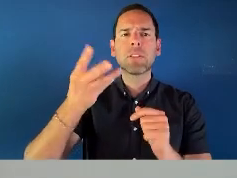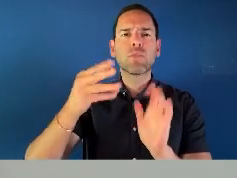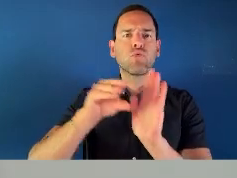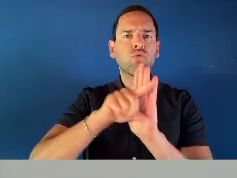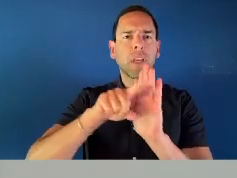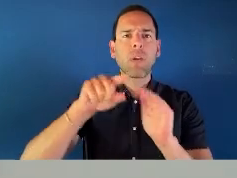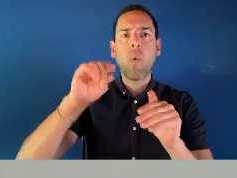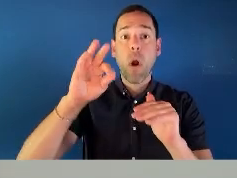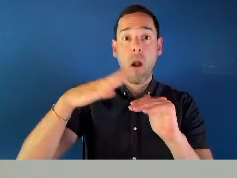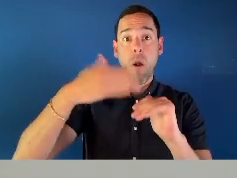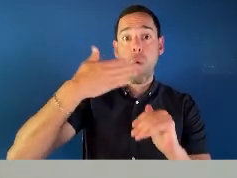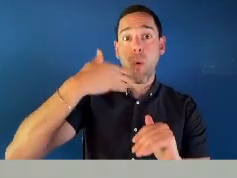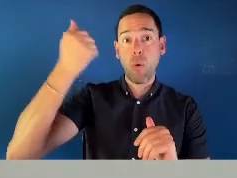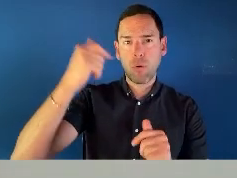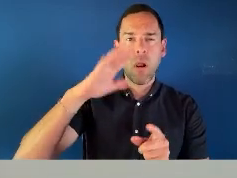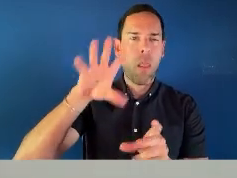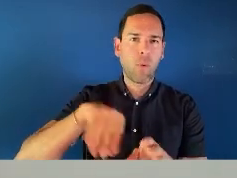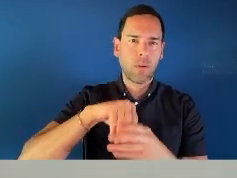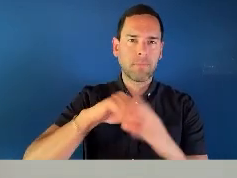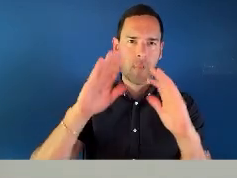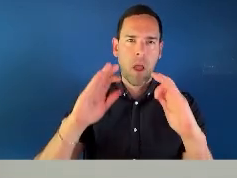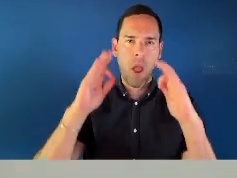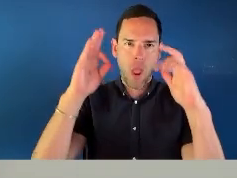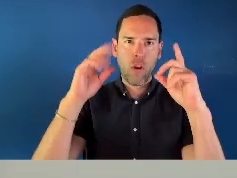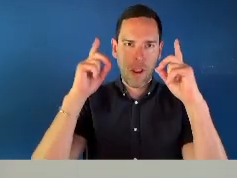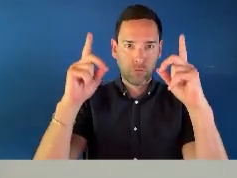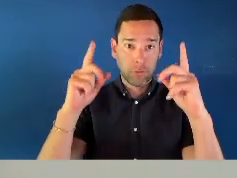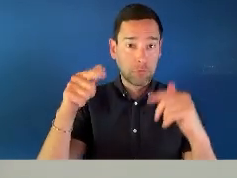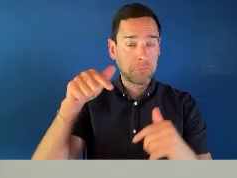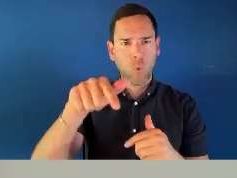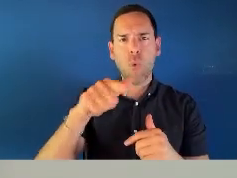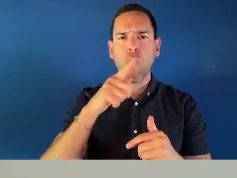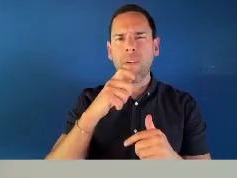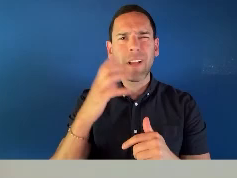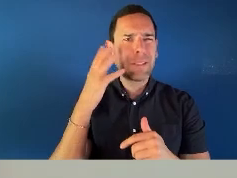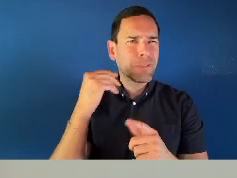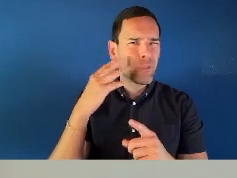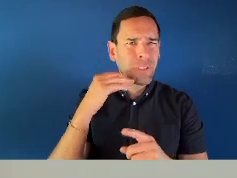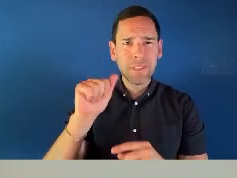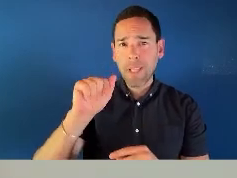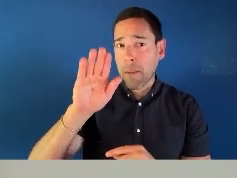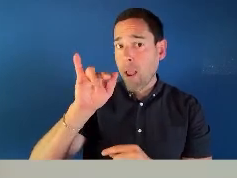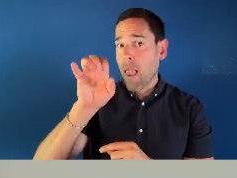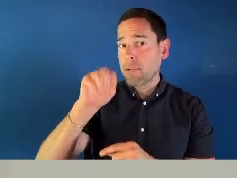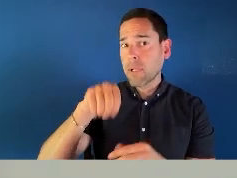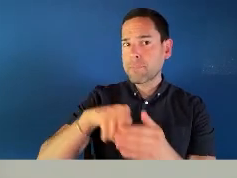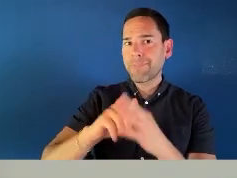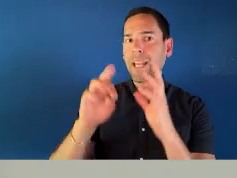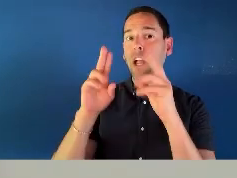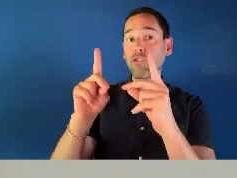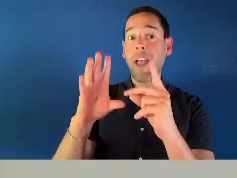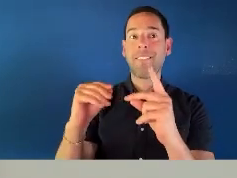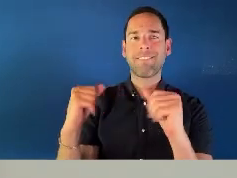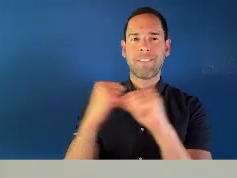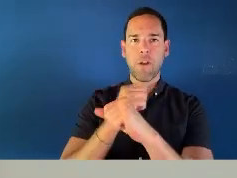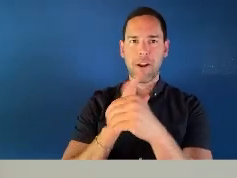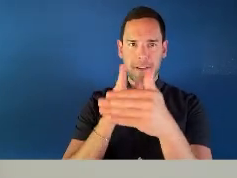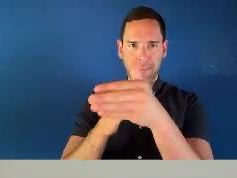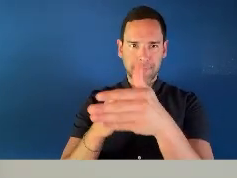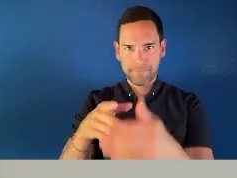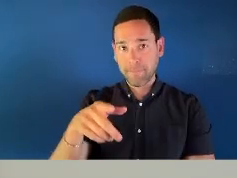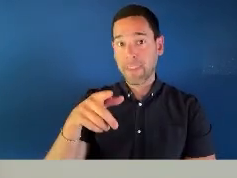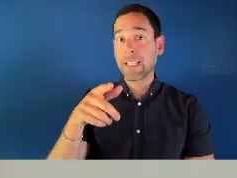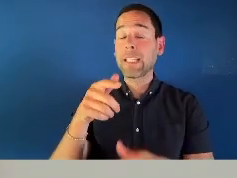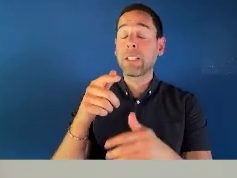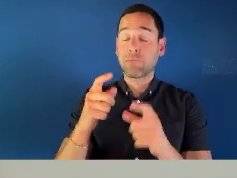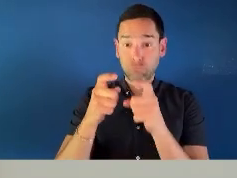to tell their stories. And this is one of those videos. So I am really happy to introduce you to 2023-2024